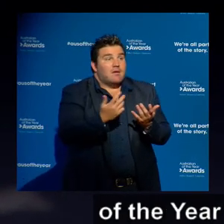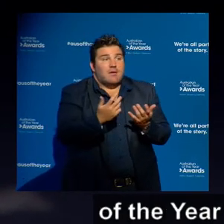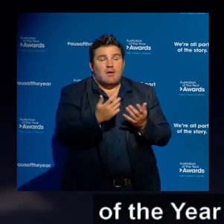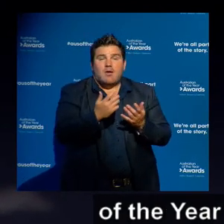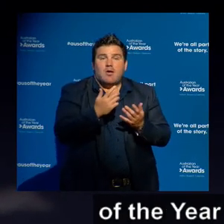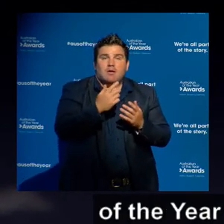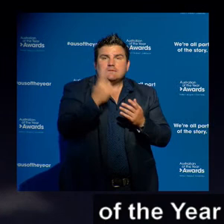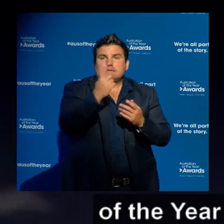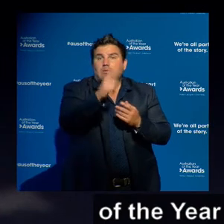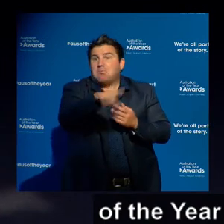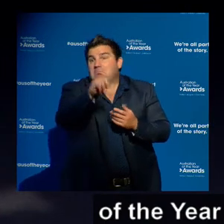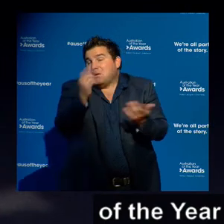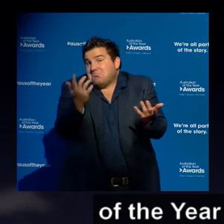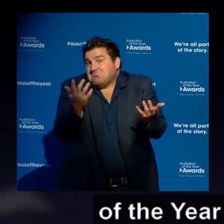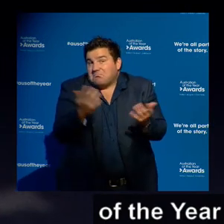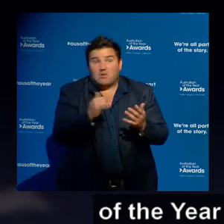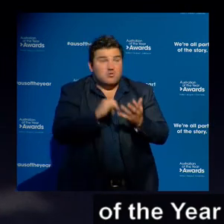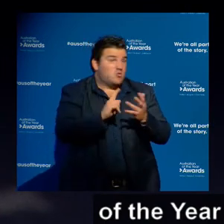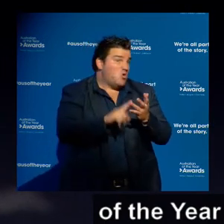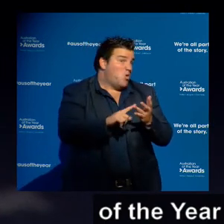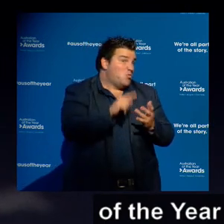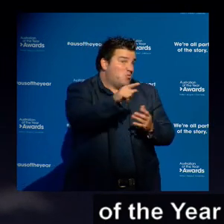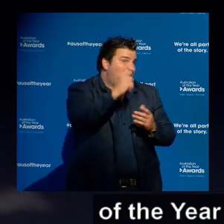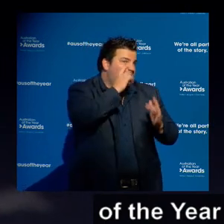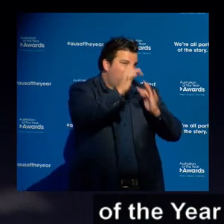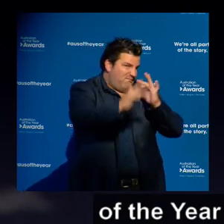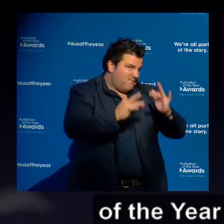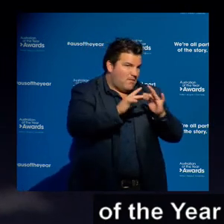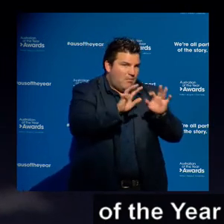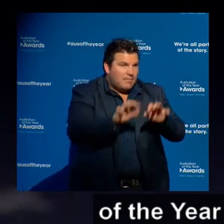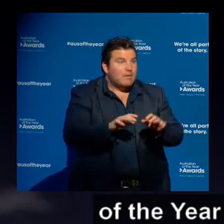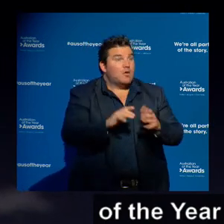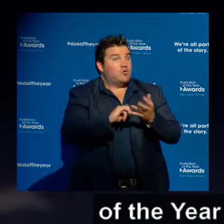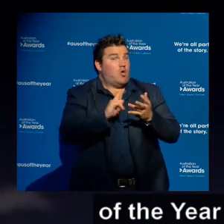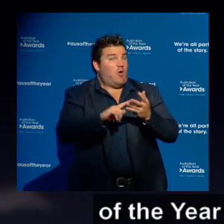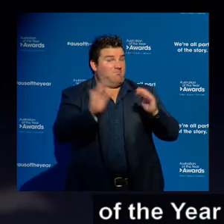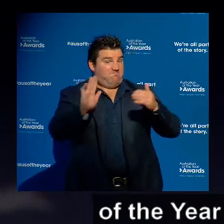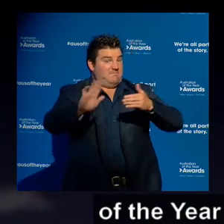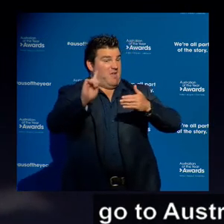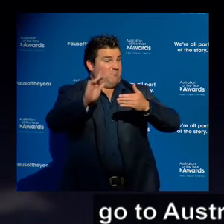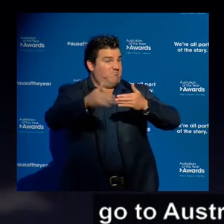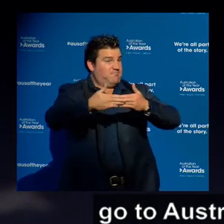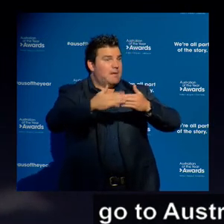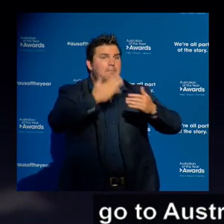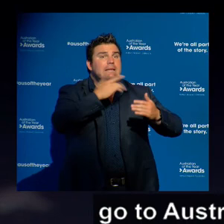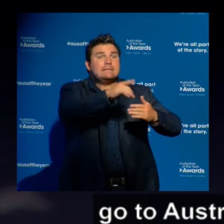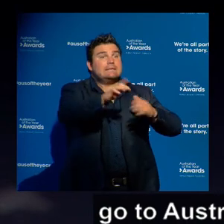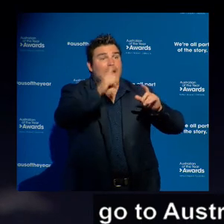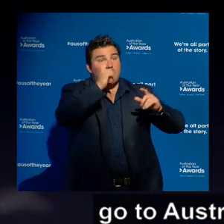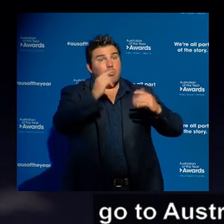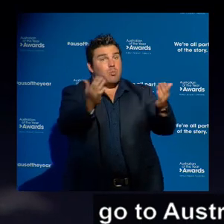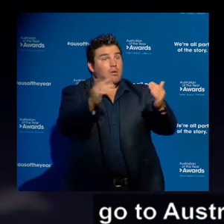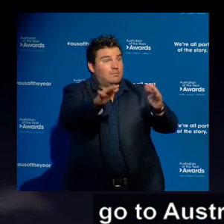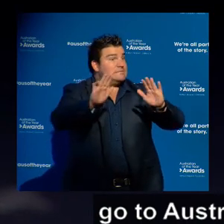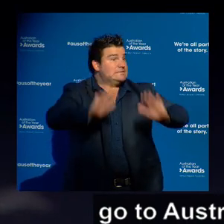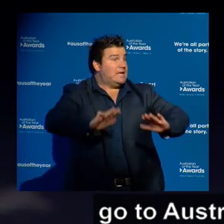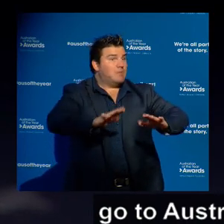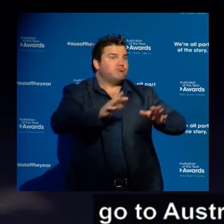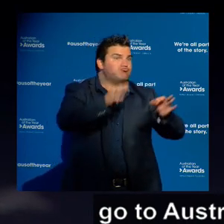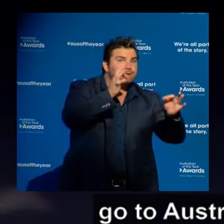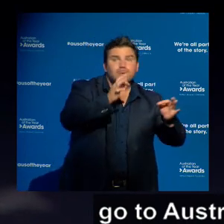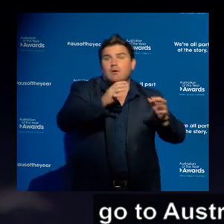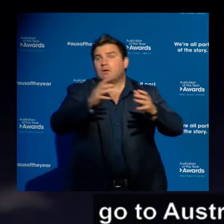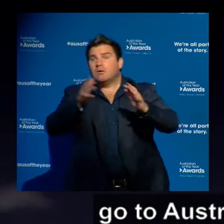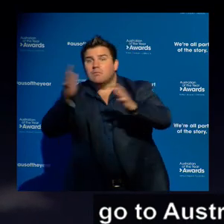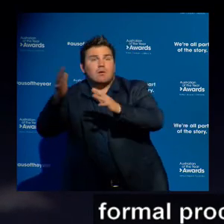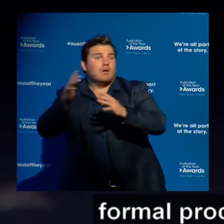australianoftheyear.org.au. And that brings us to an end of the formal proceedings. Please do stay and enjoy the rest of the evening with us and take